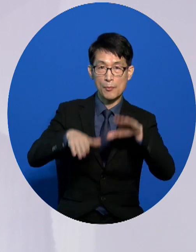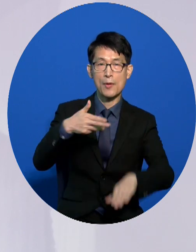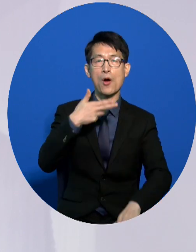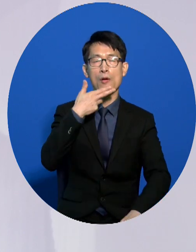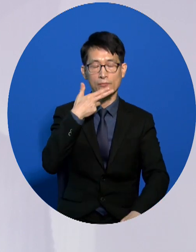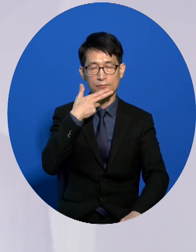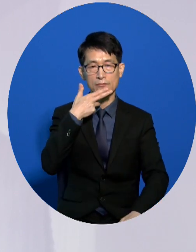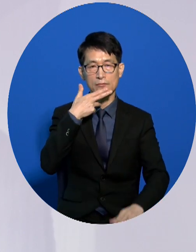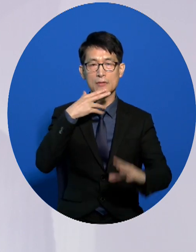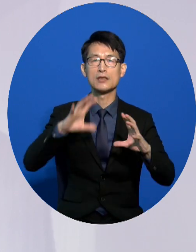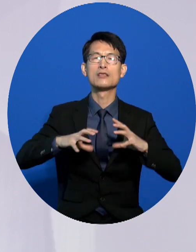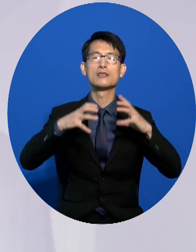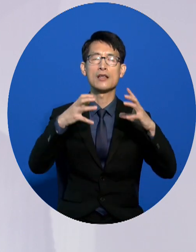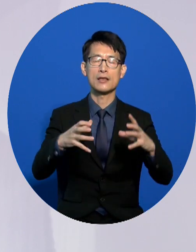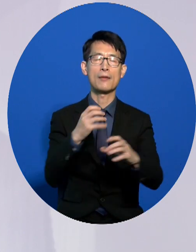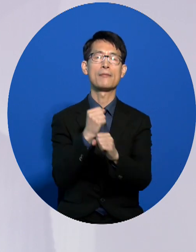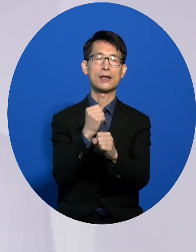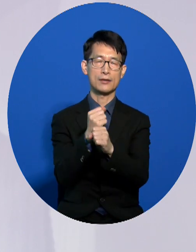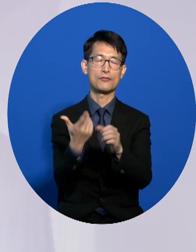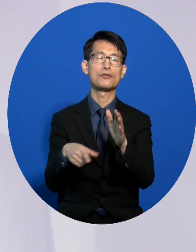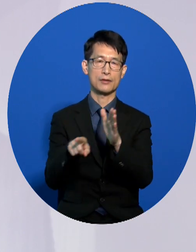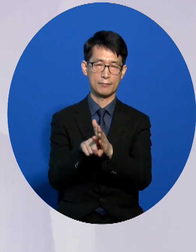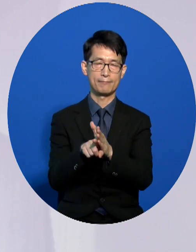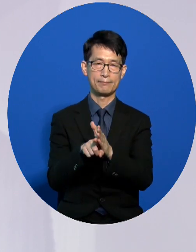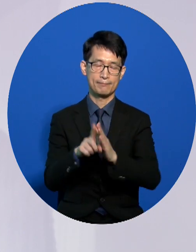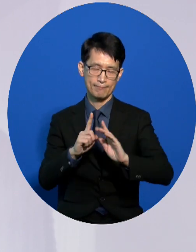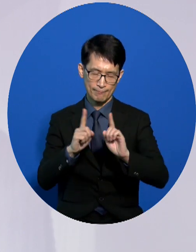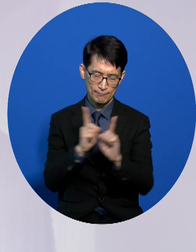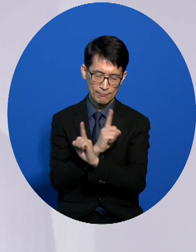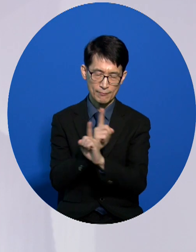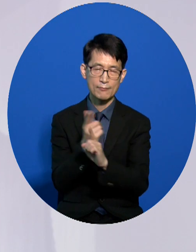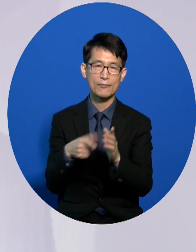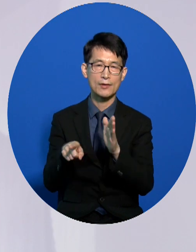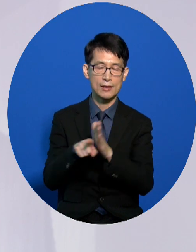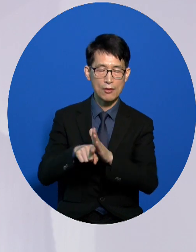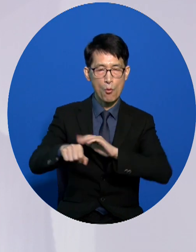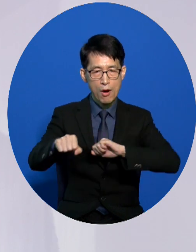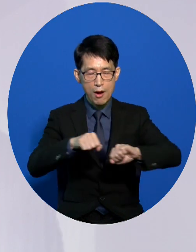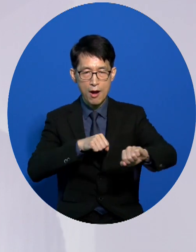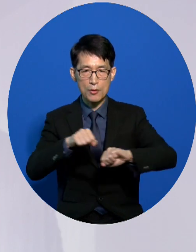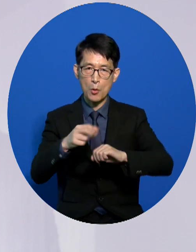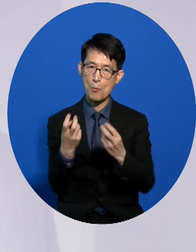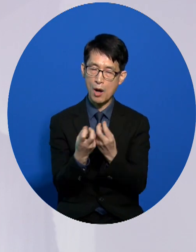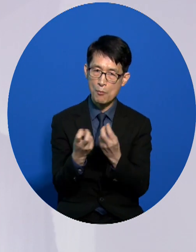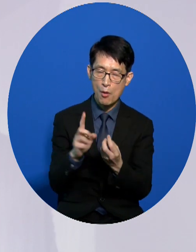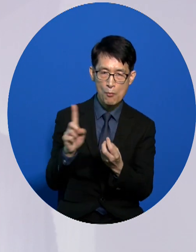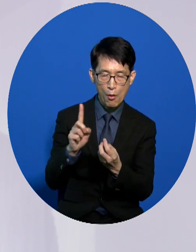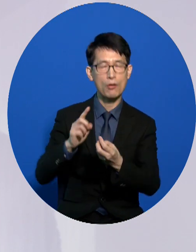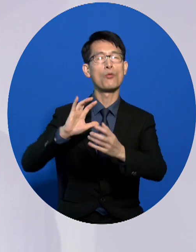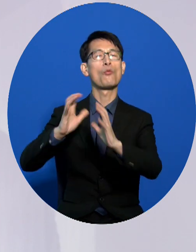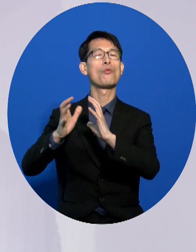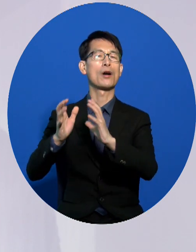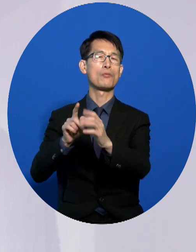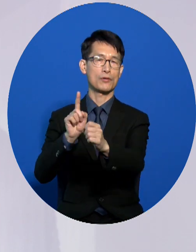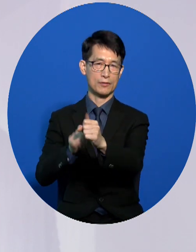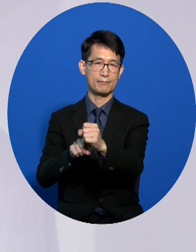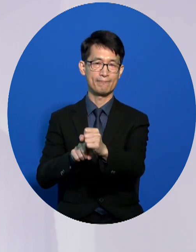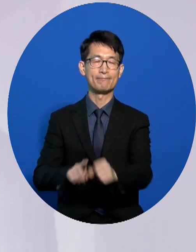of persons with disabilities are upheld and persons with disabilities can live